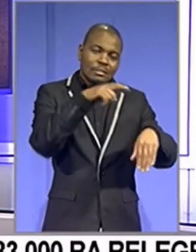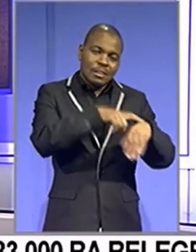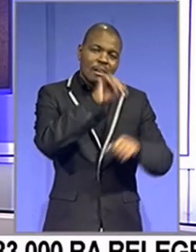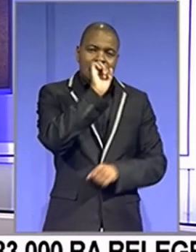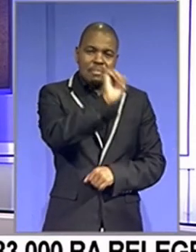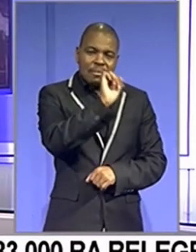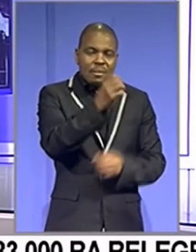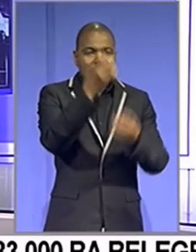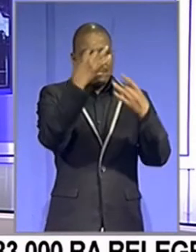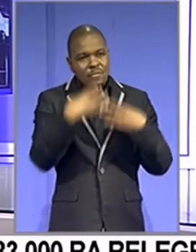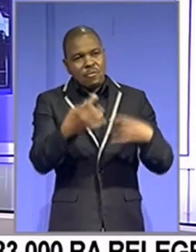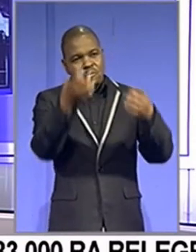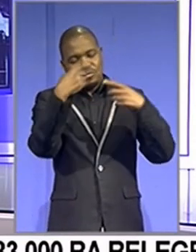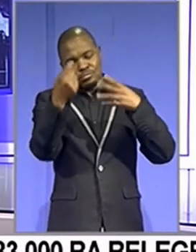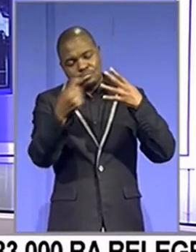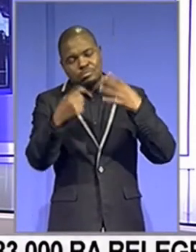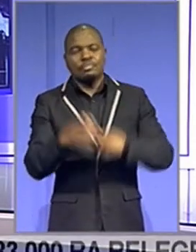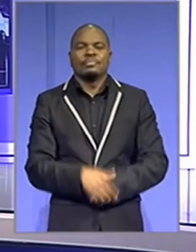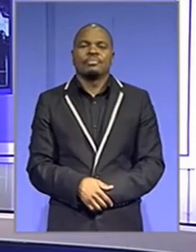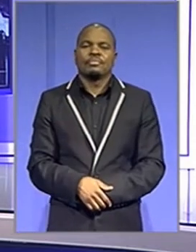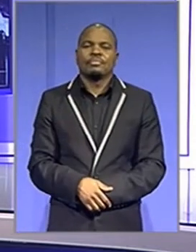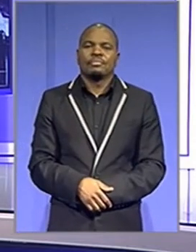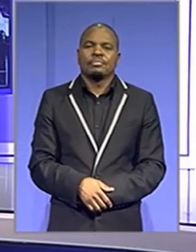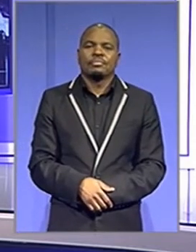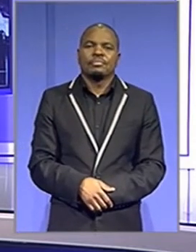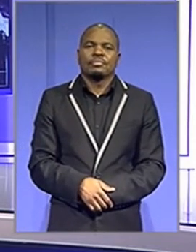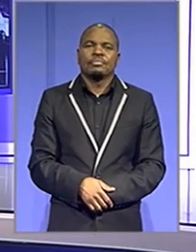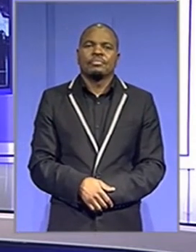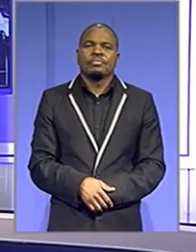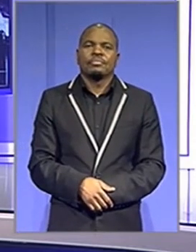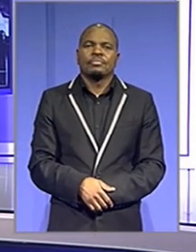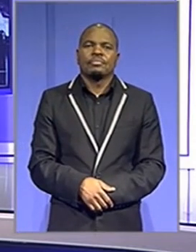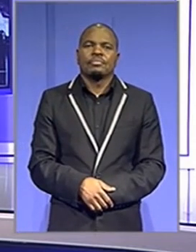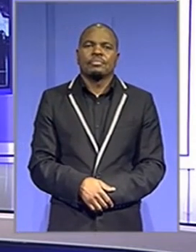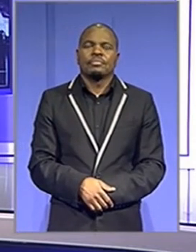tshedimošo yeo ka botlalo re a leboga.